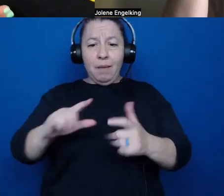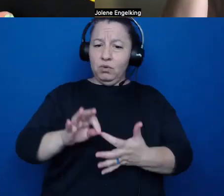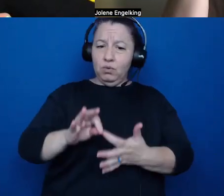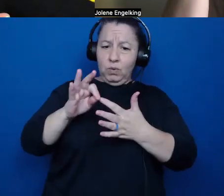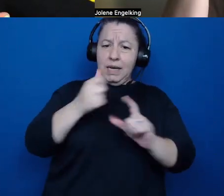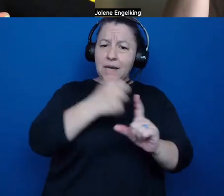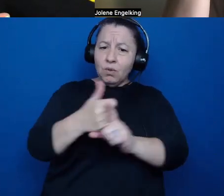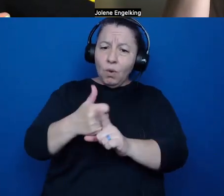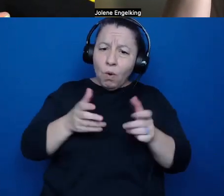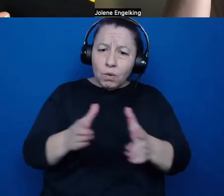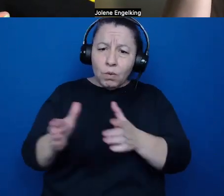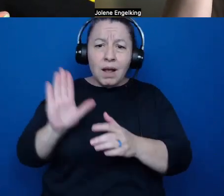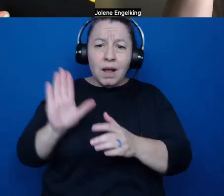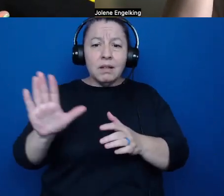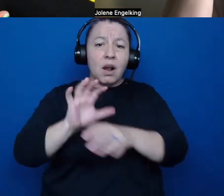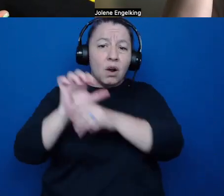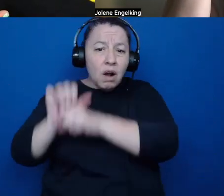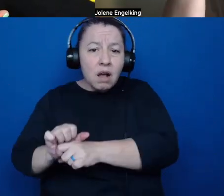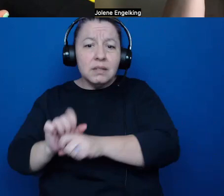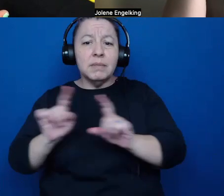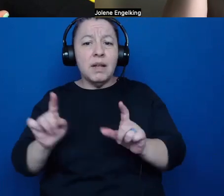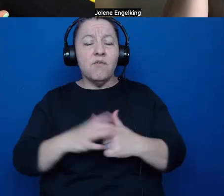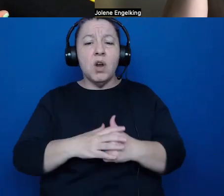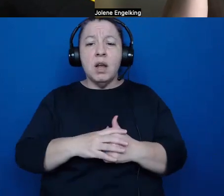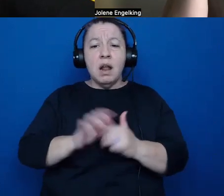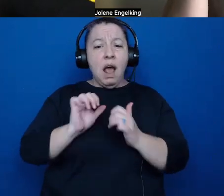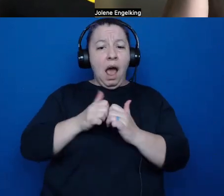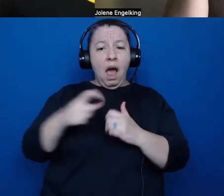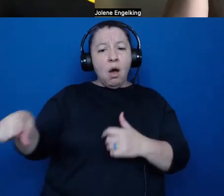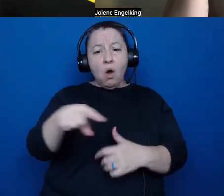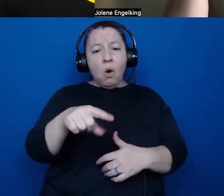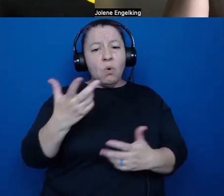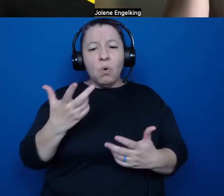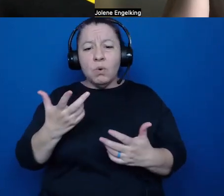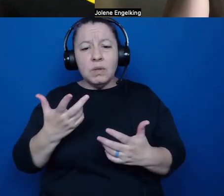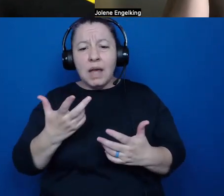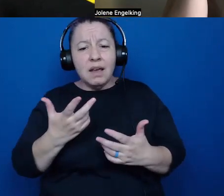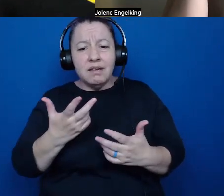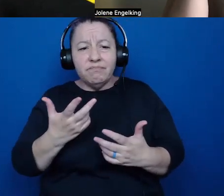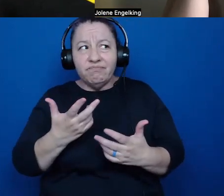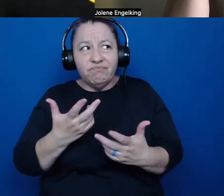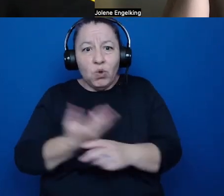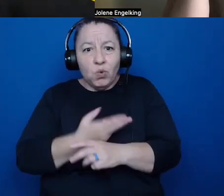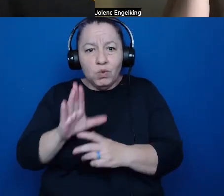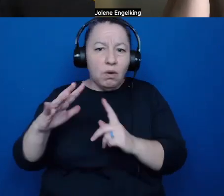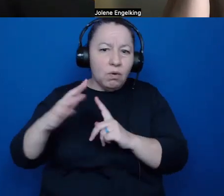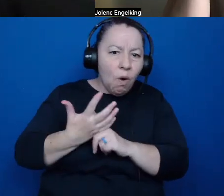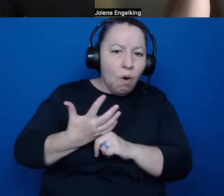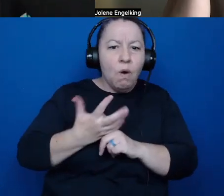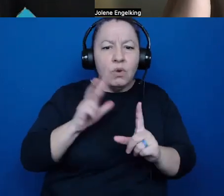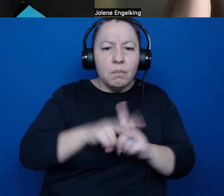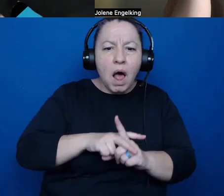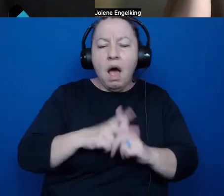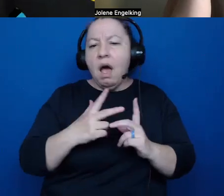Their customs are different. The way they carry out their culture practices could be very different. The way